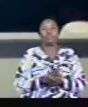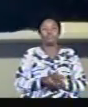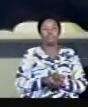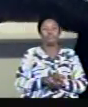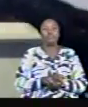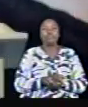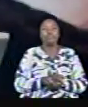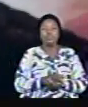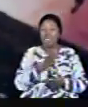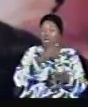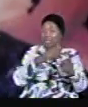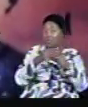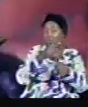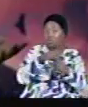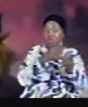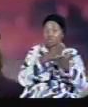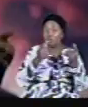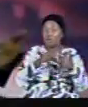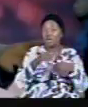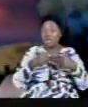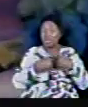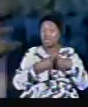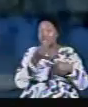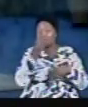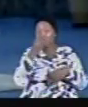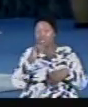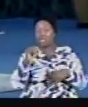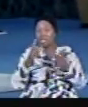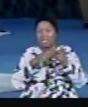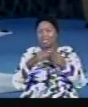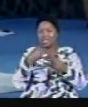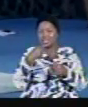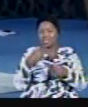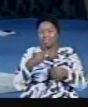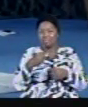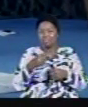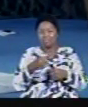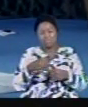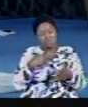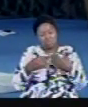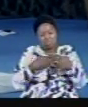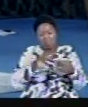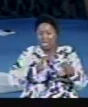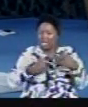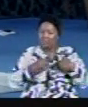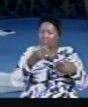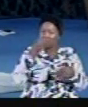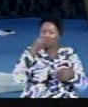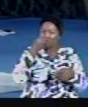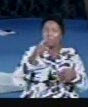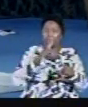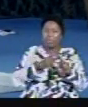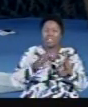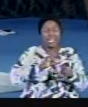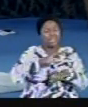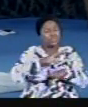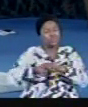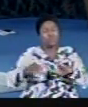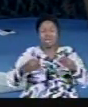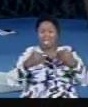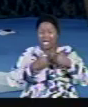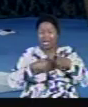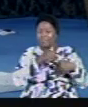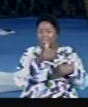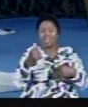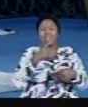somebody is eating, and he says, although I've eaten, I don't have the thirst